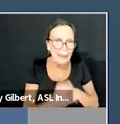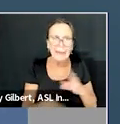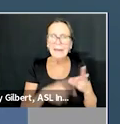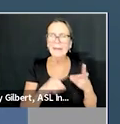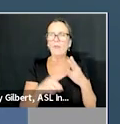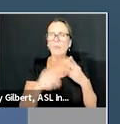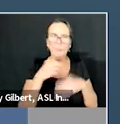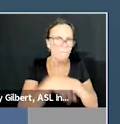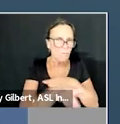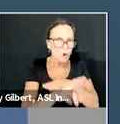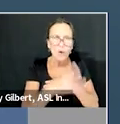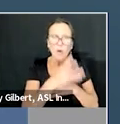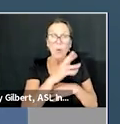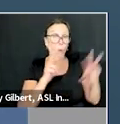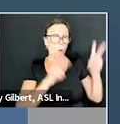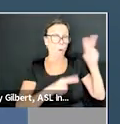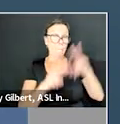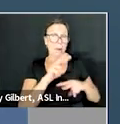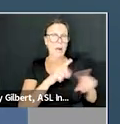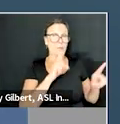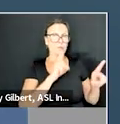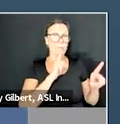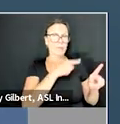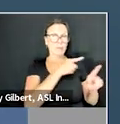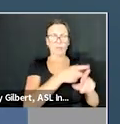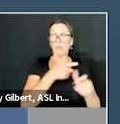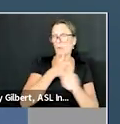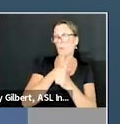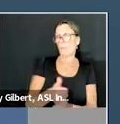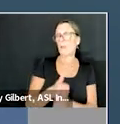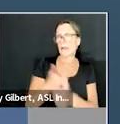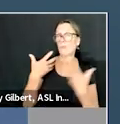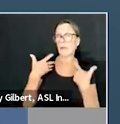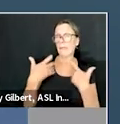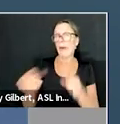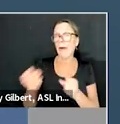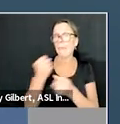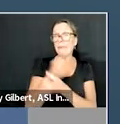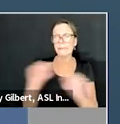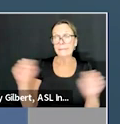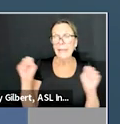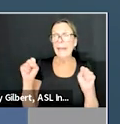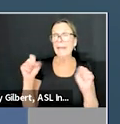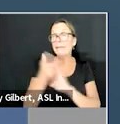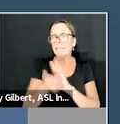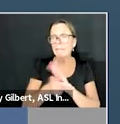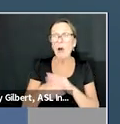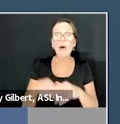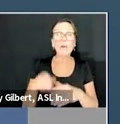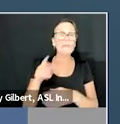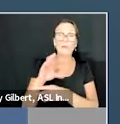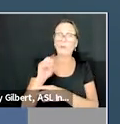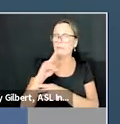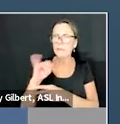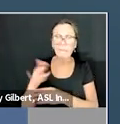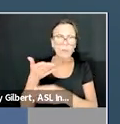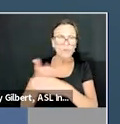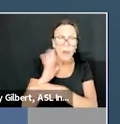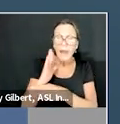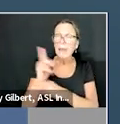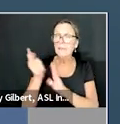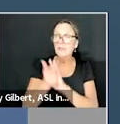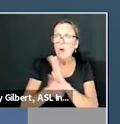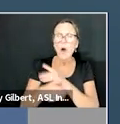or we can monitor compliance with health and safety laws, with civil rights laws, with human